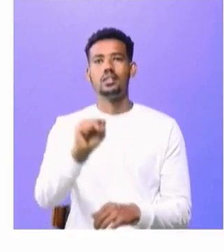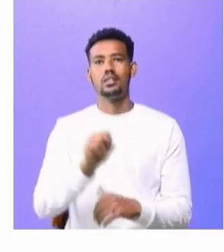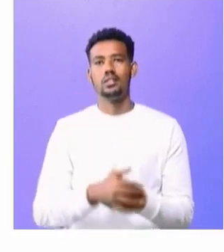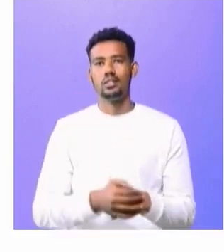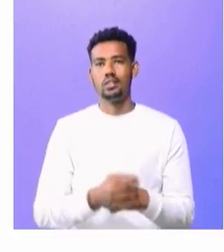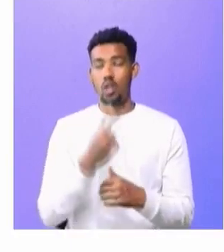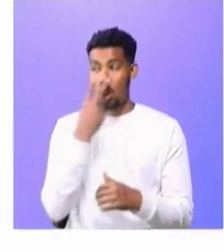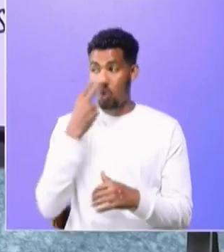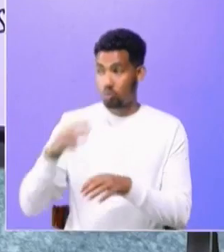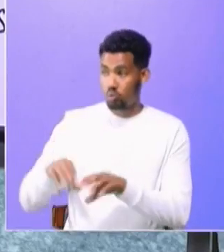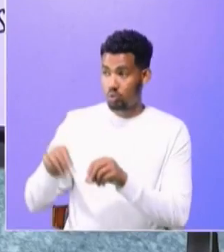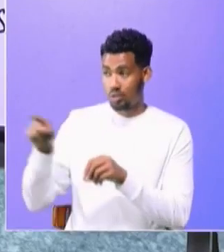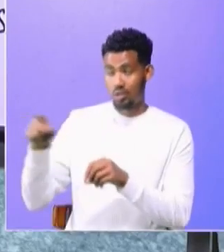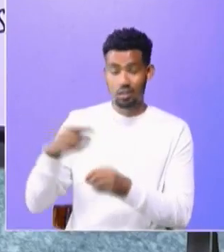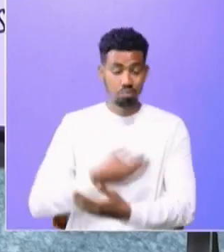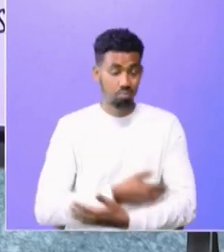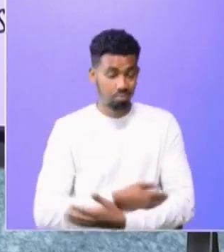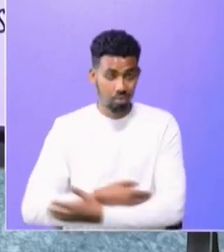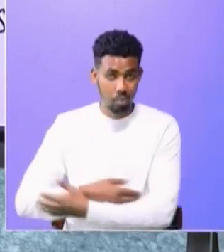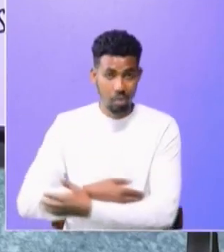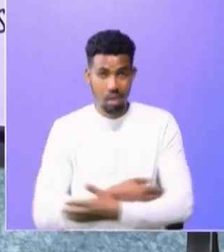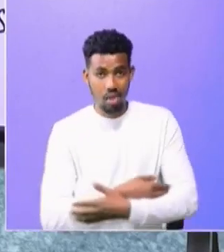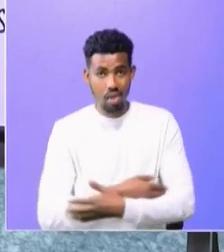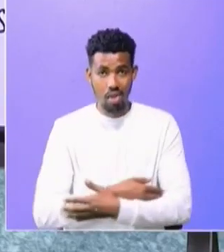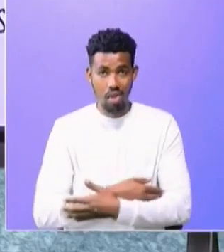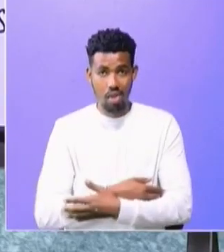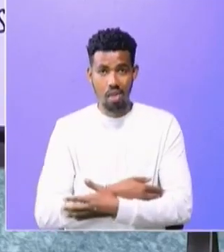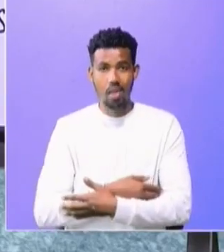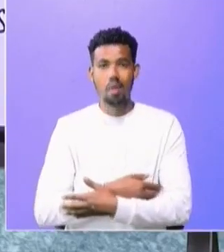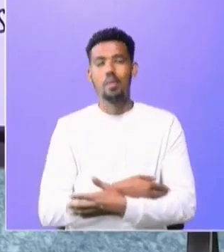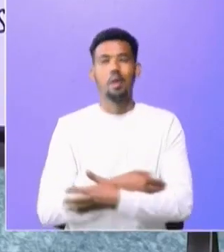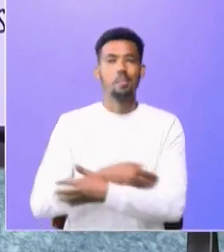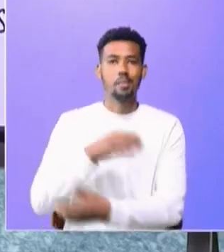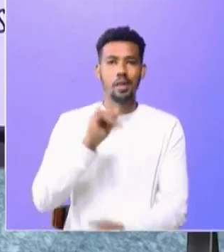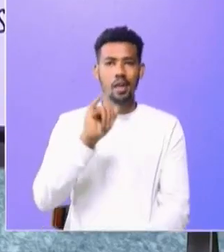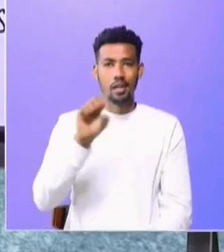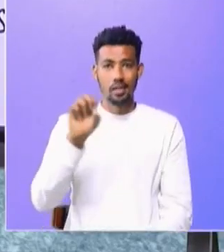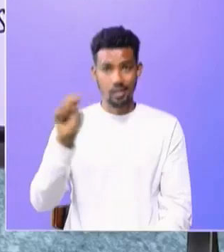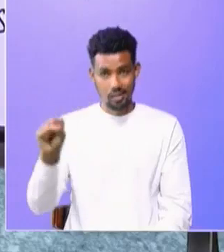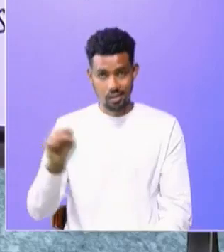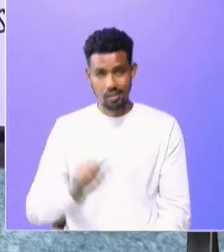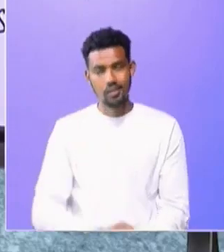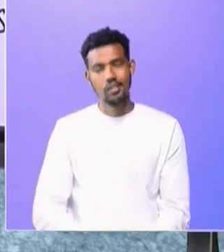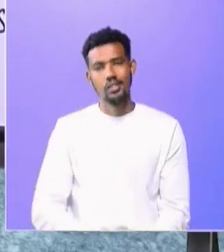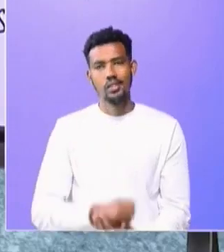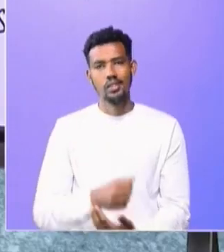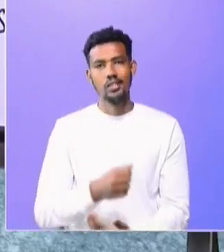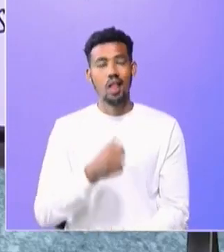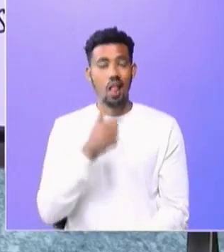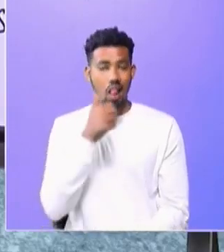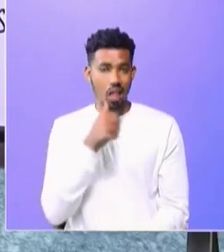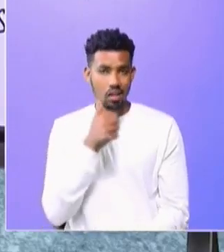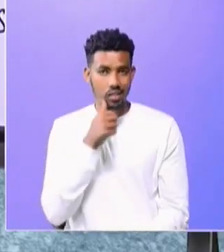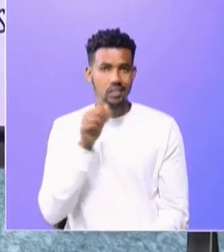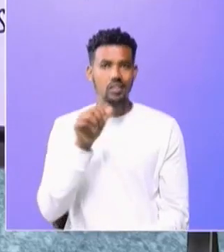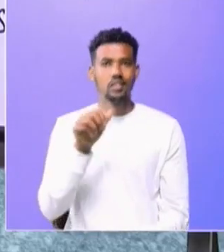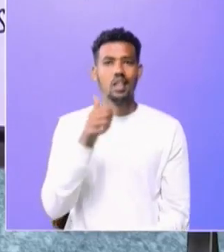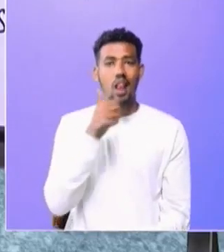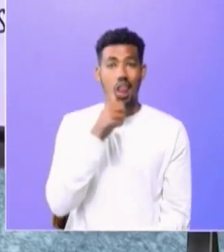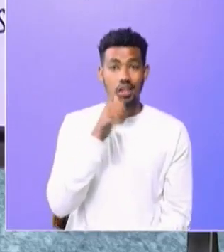Like students, baby, babies, lady, ladies,